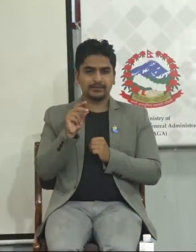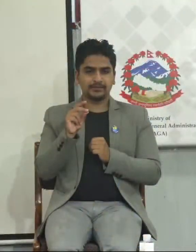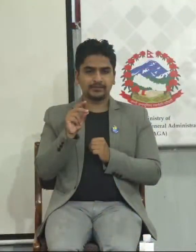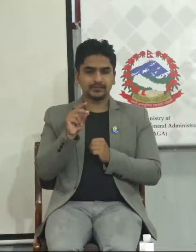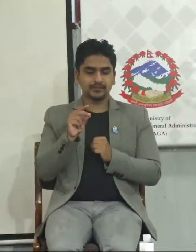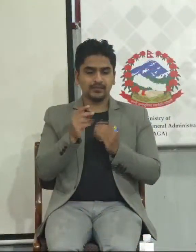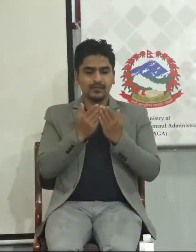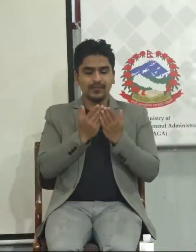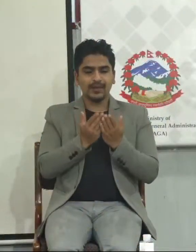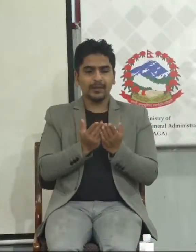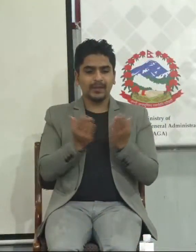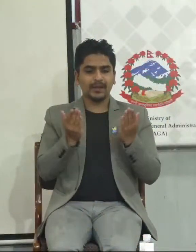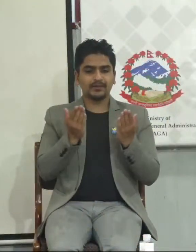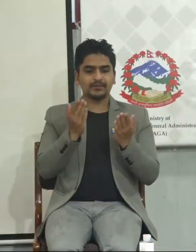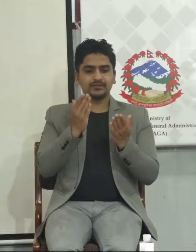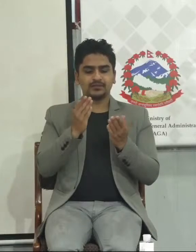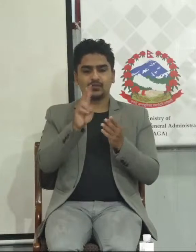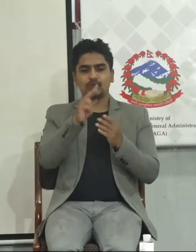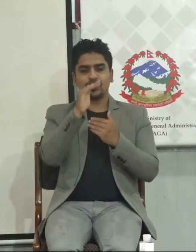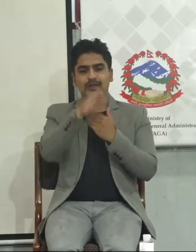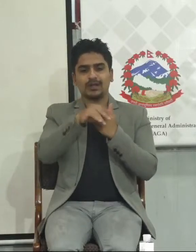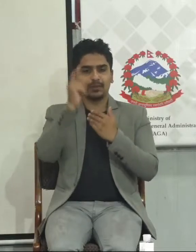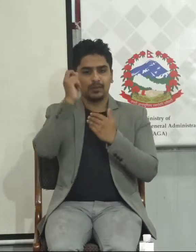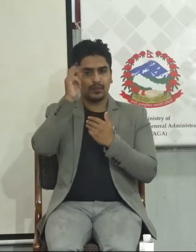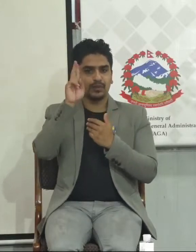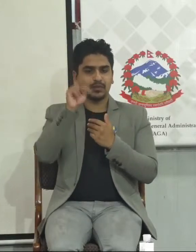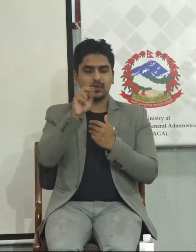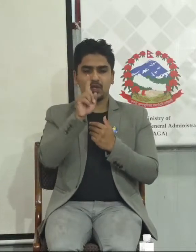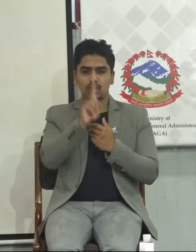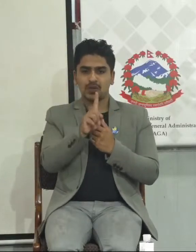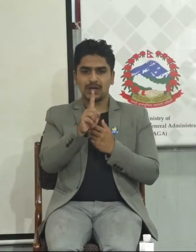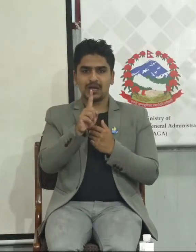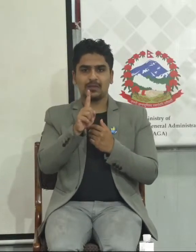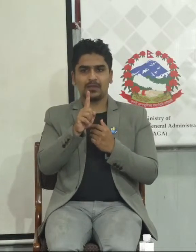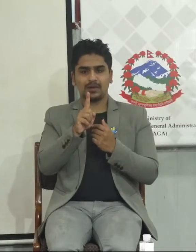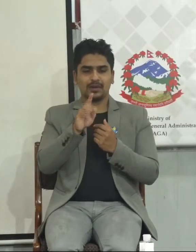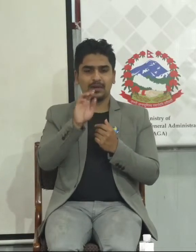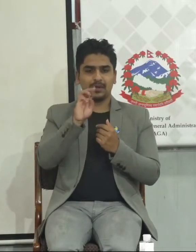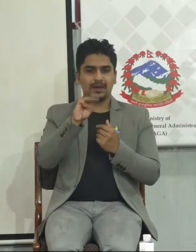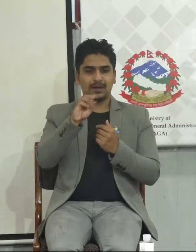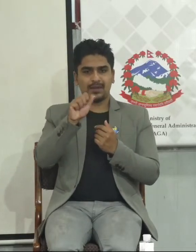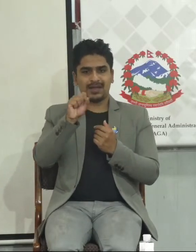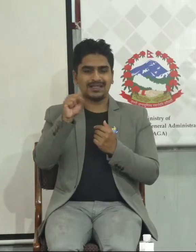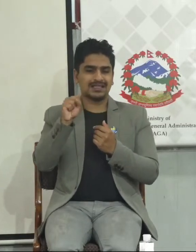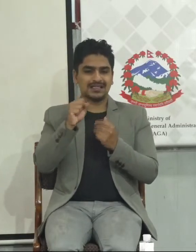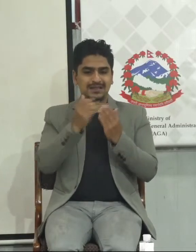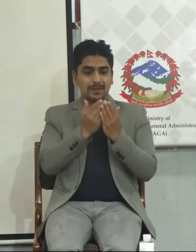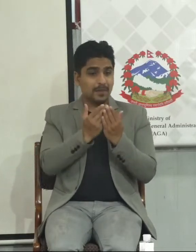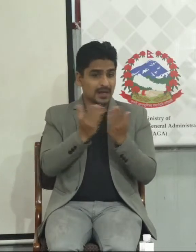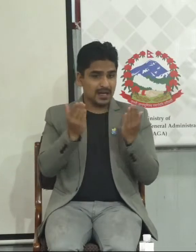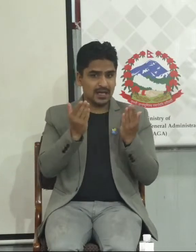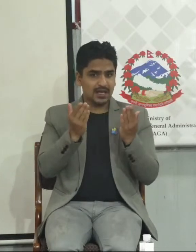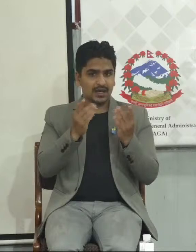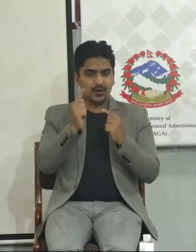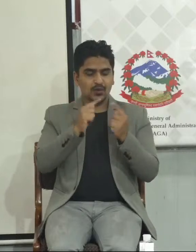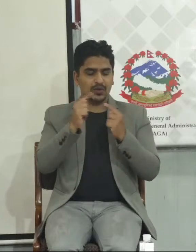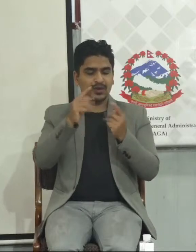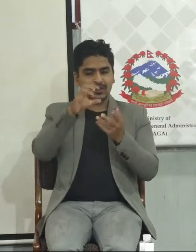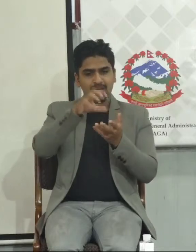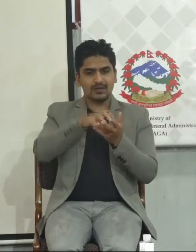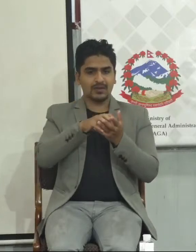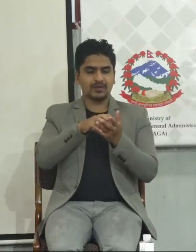media, sometimes we call it journalistic content, like from the radio, television, and media. And next